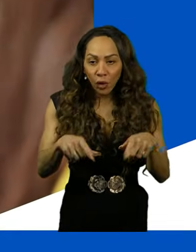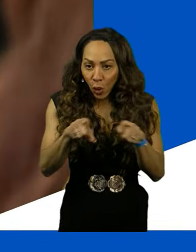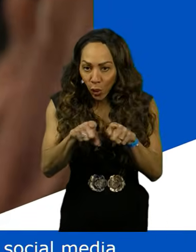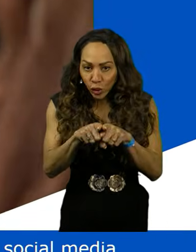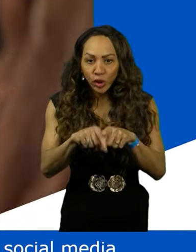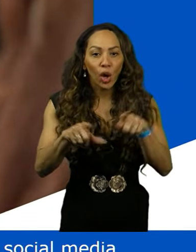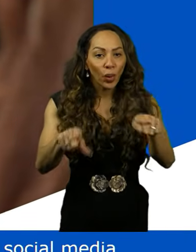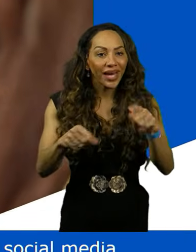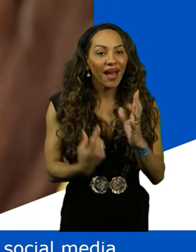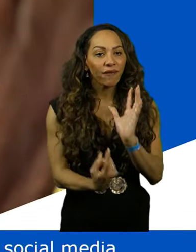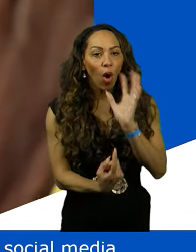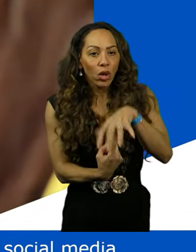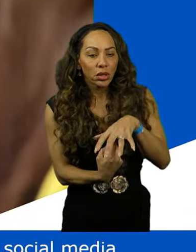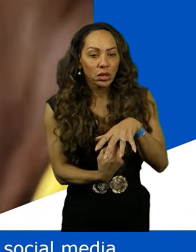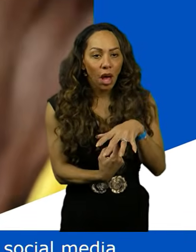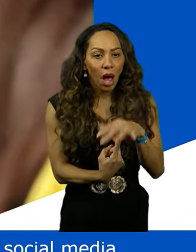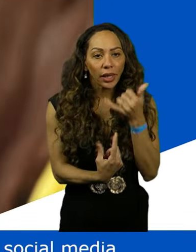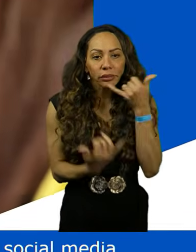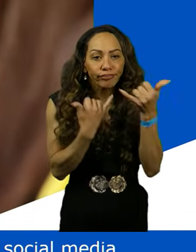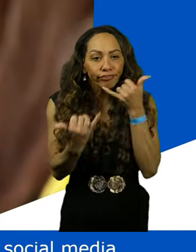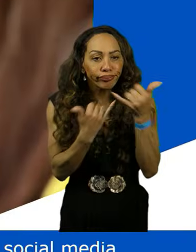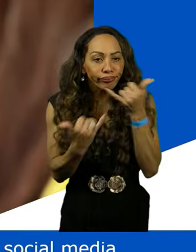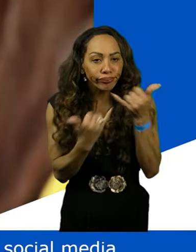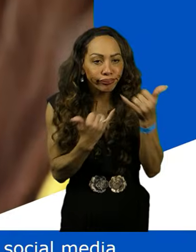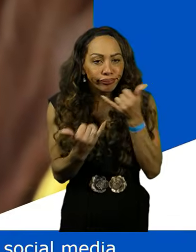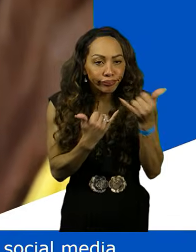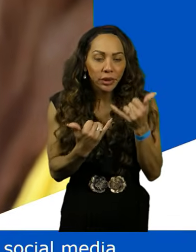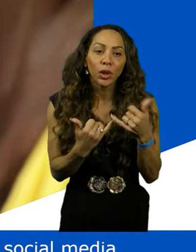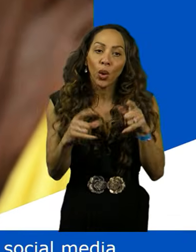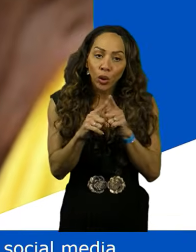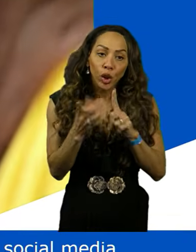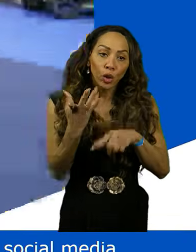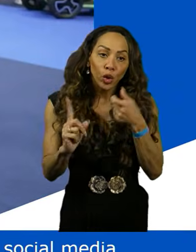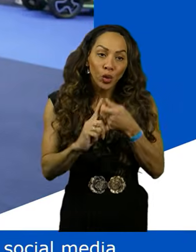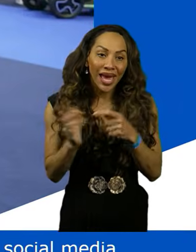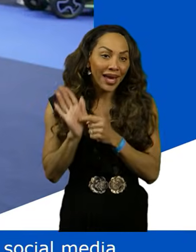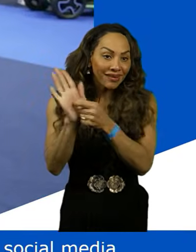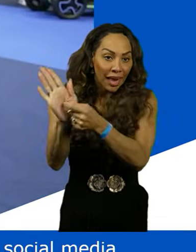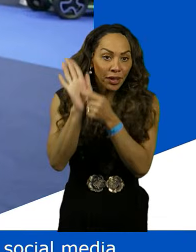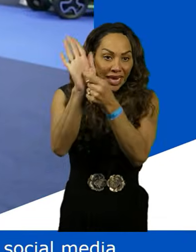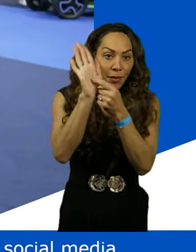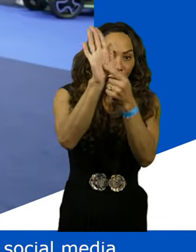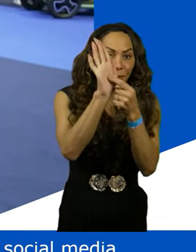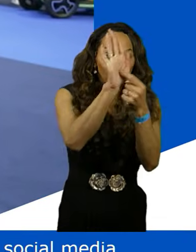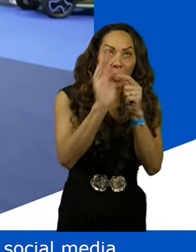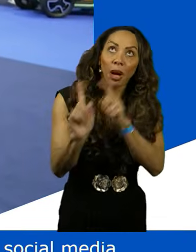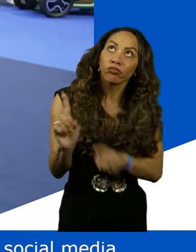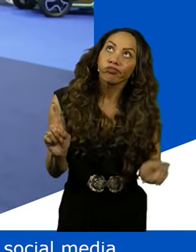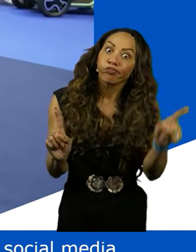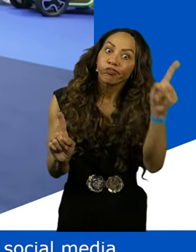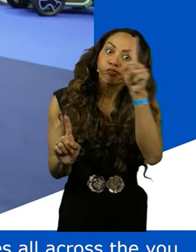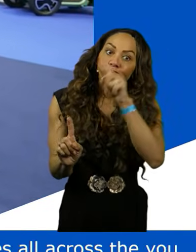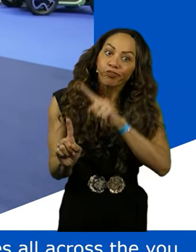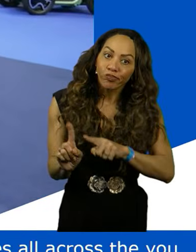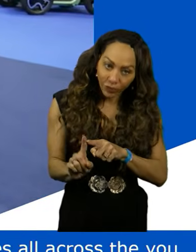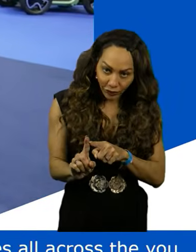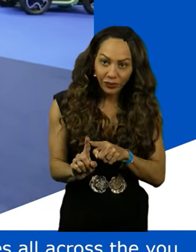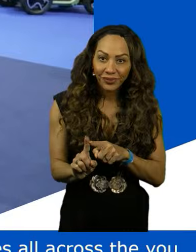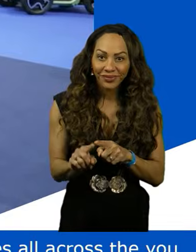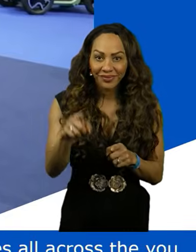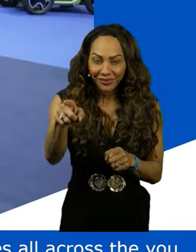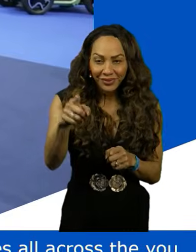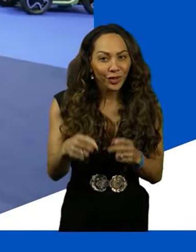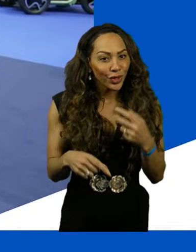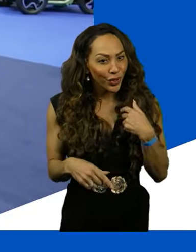calls and support people. We do carry out demonstrations all across the UK. Fantastic. And obviously, even with the accent, you do go